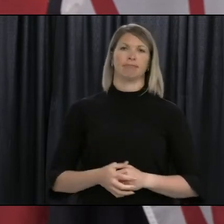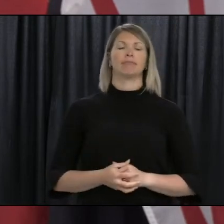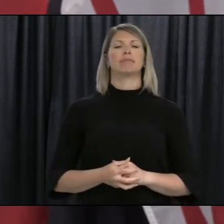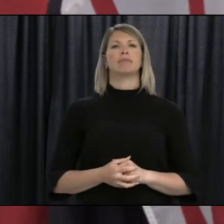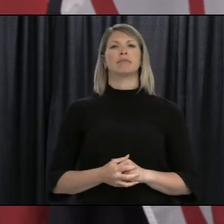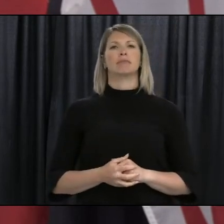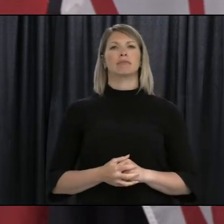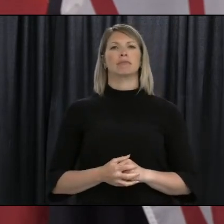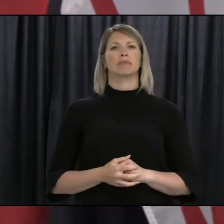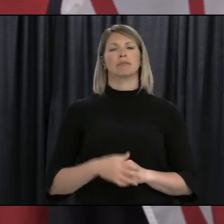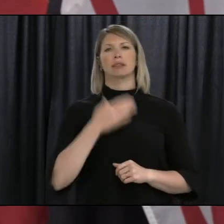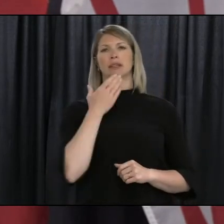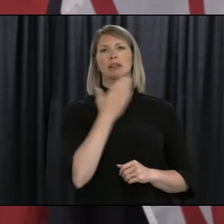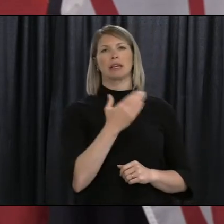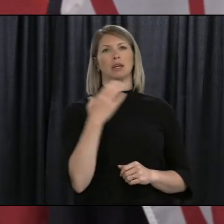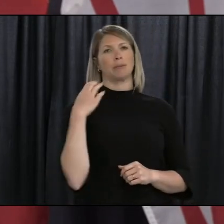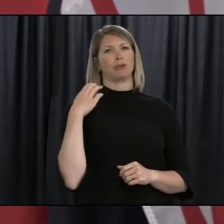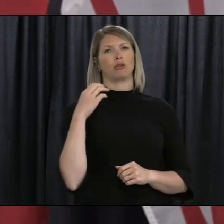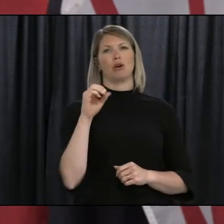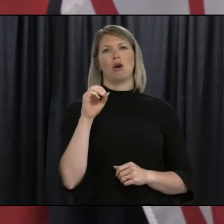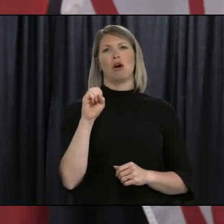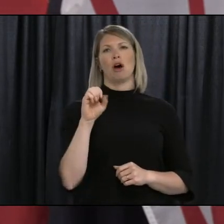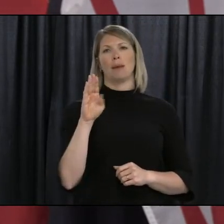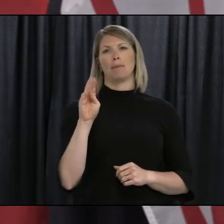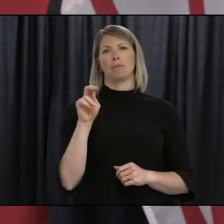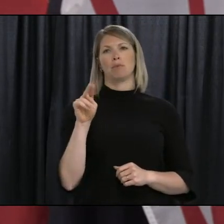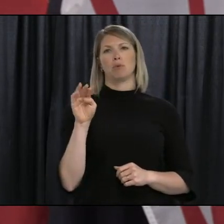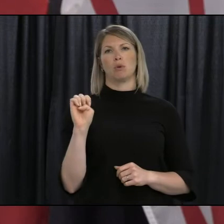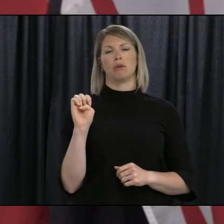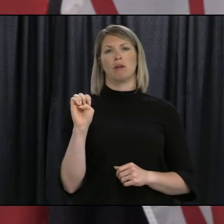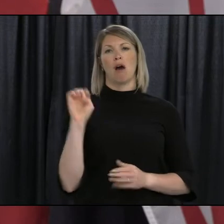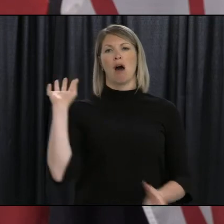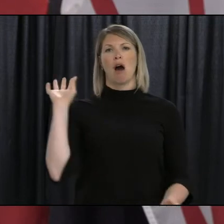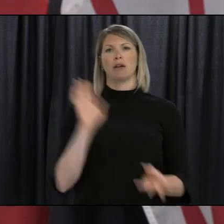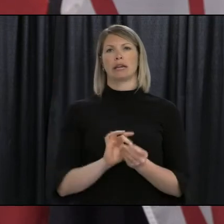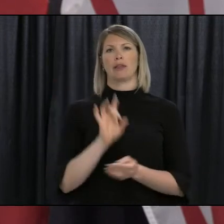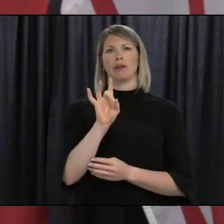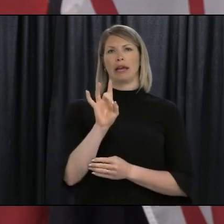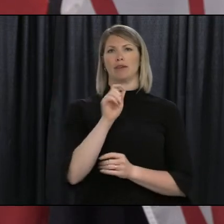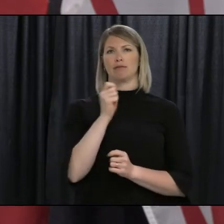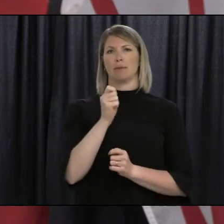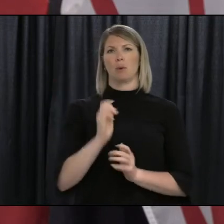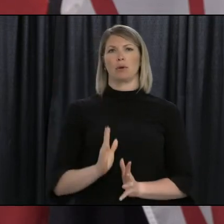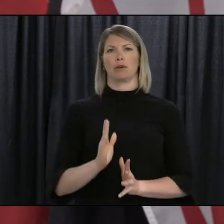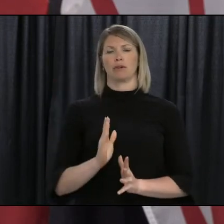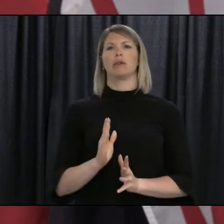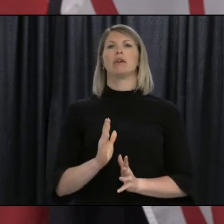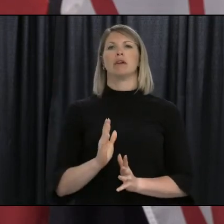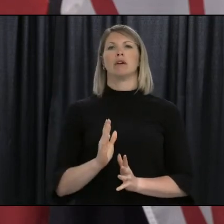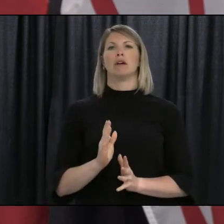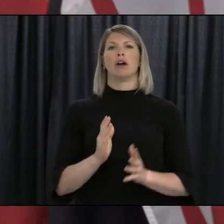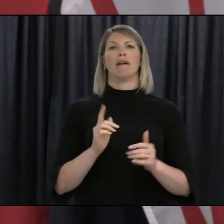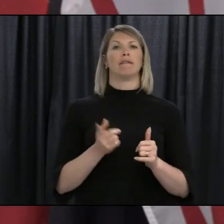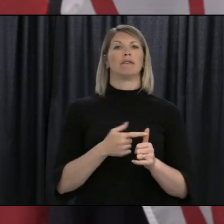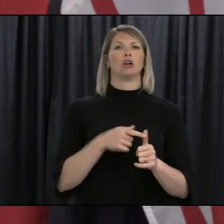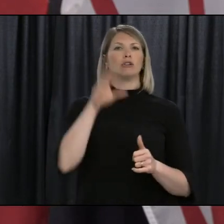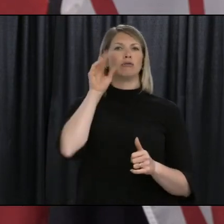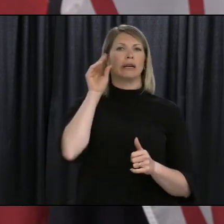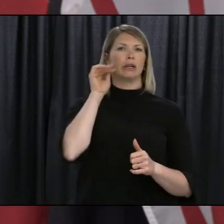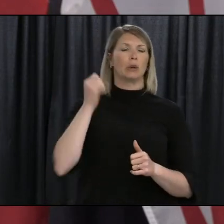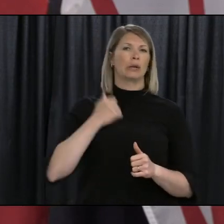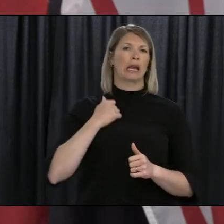Thank you, Minister Osborne. We will now begin with the questions, and we have 8 reporters on the line this morning. Up first, we have Patrick Butler with Radio